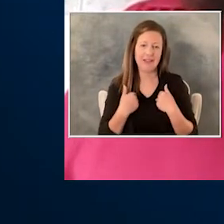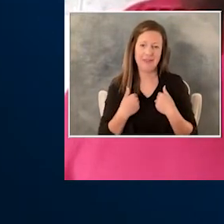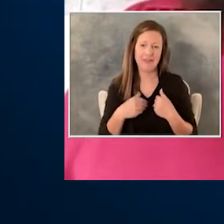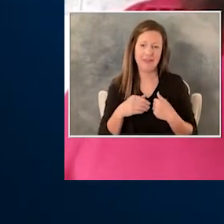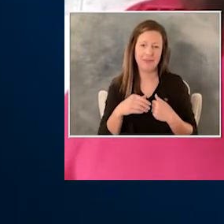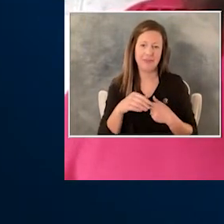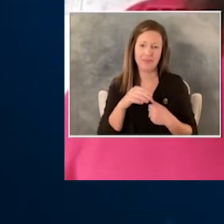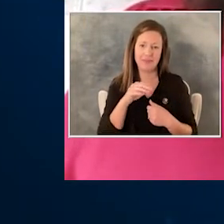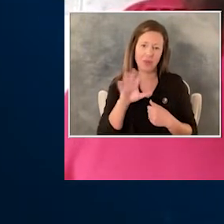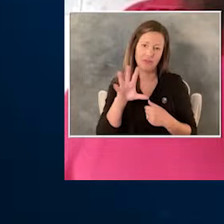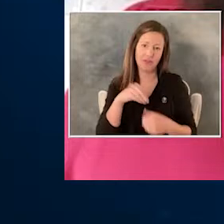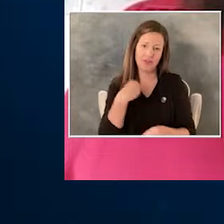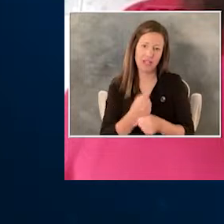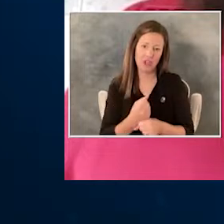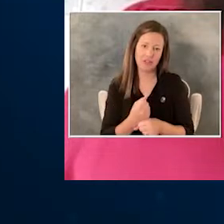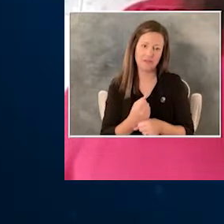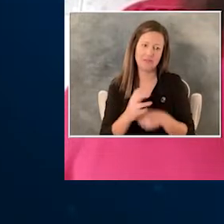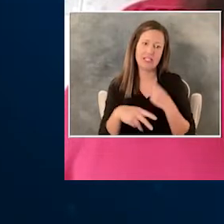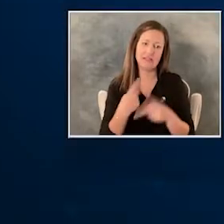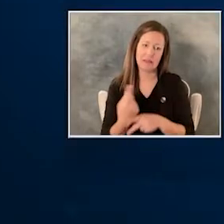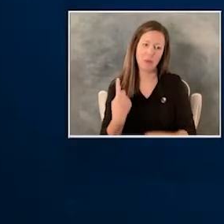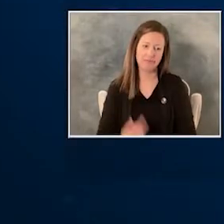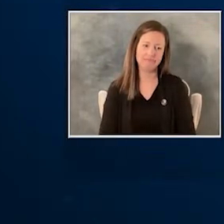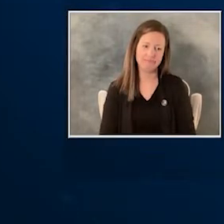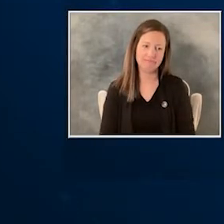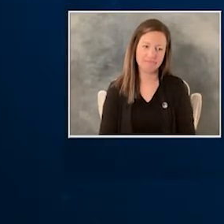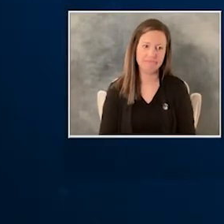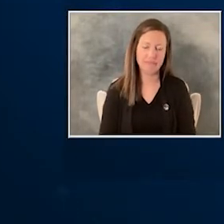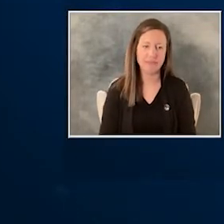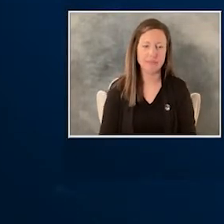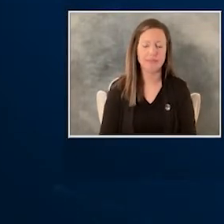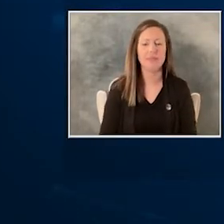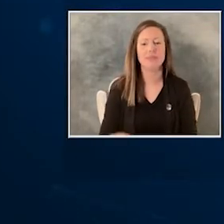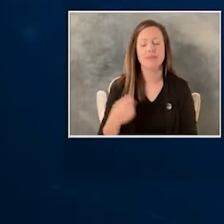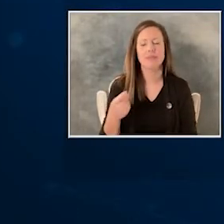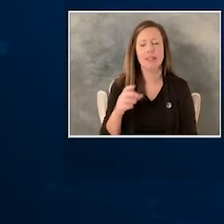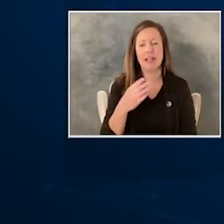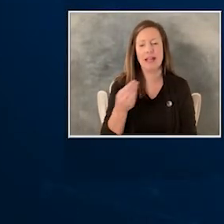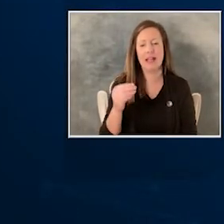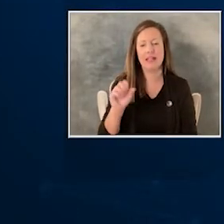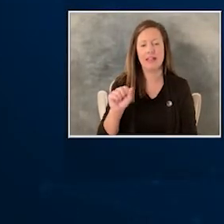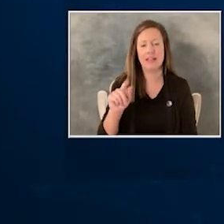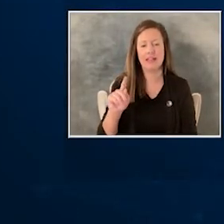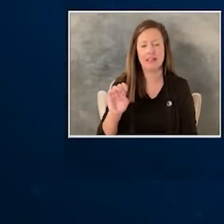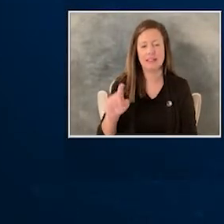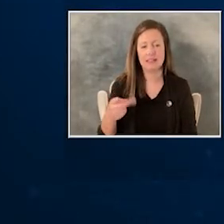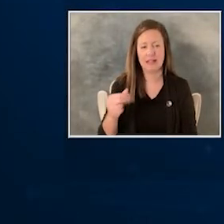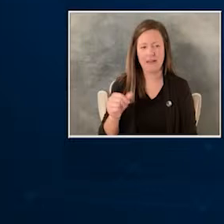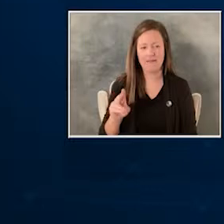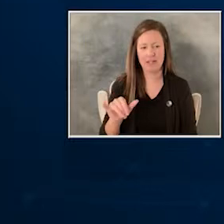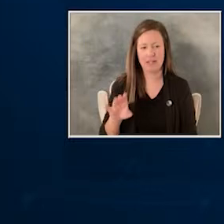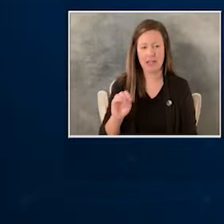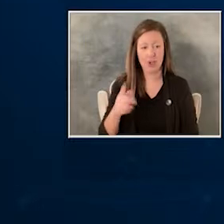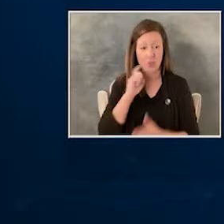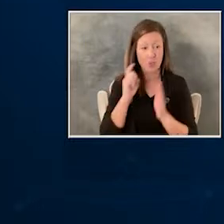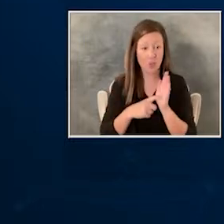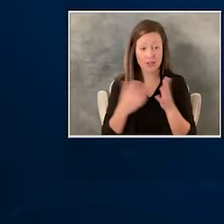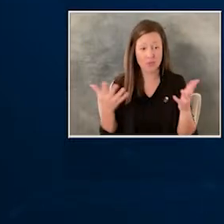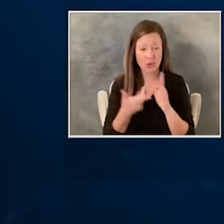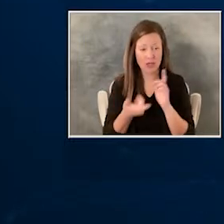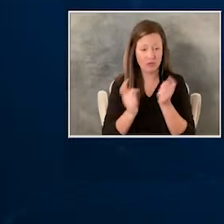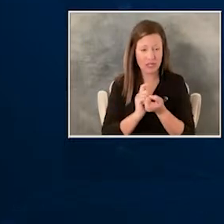1 diabetic, 50 years. And Stephanie, what changes have you noticed in your husband since his transplant?